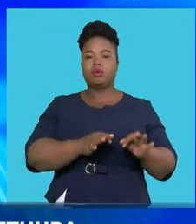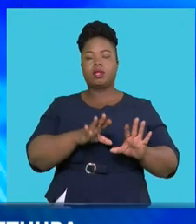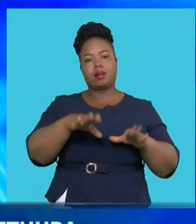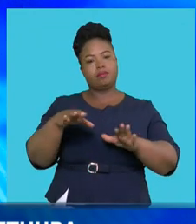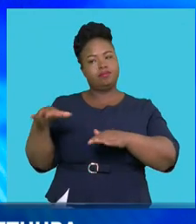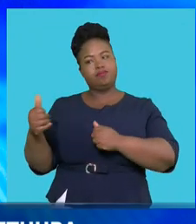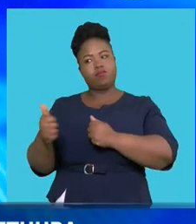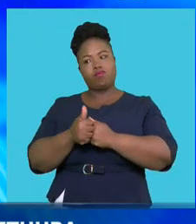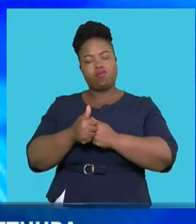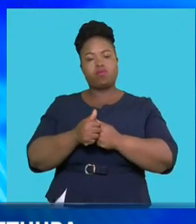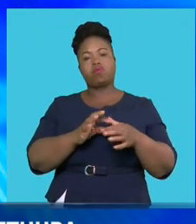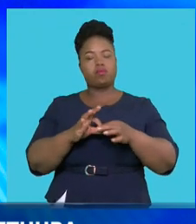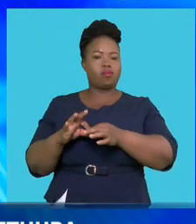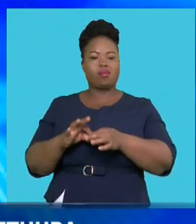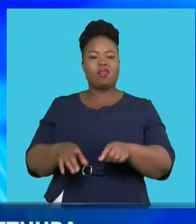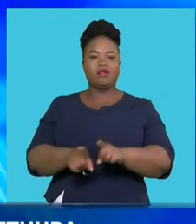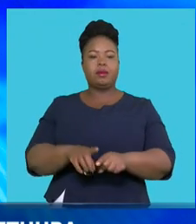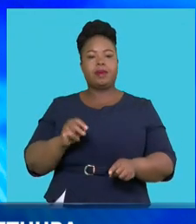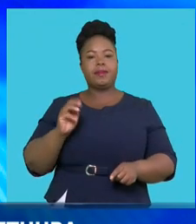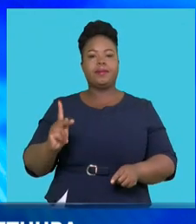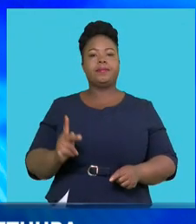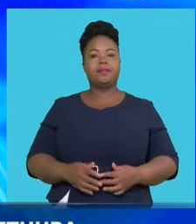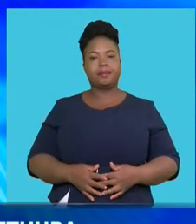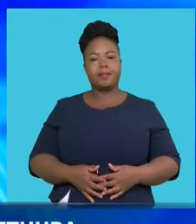Akukaika la lomkodo uwezizwe, eni mika pinduli.